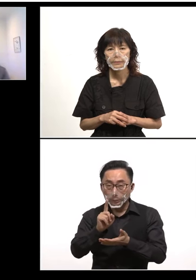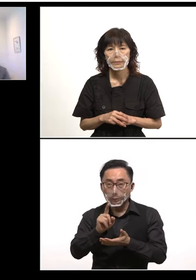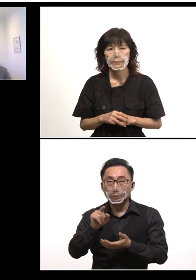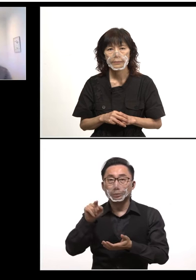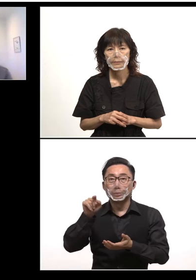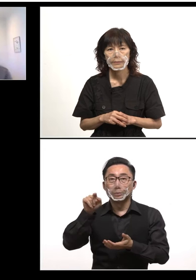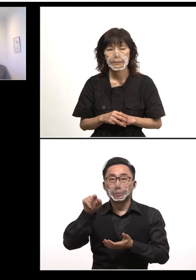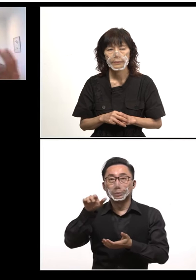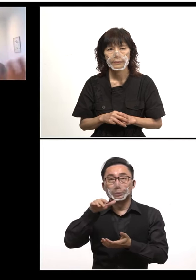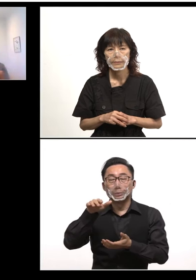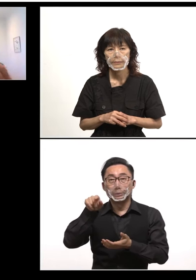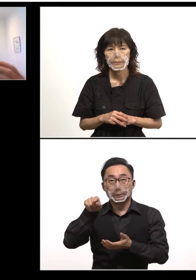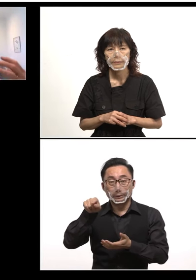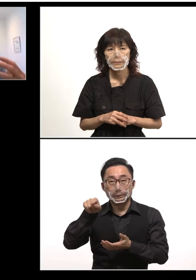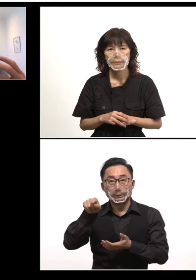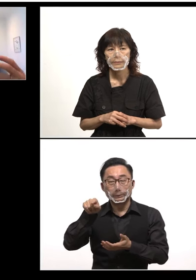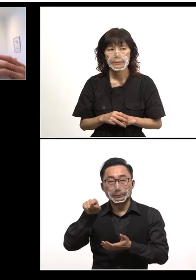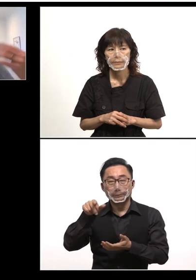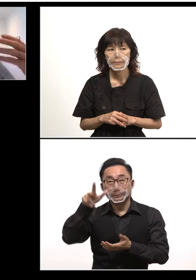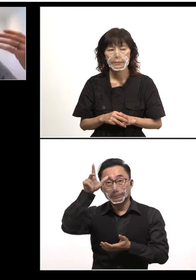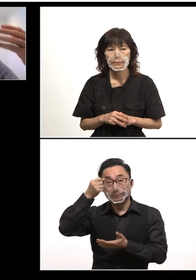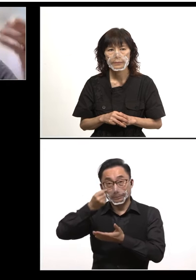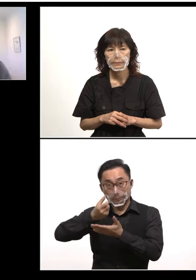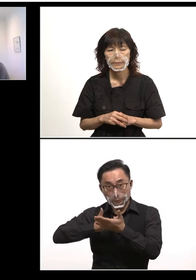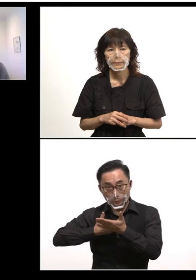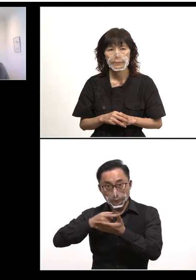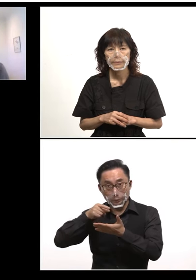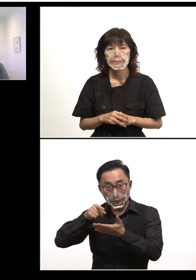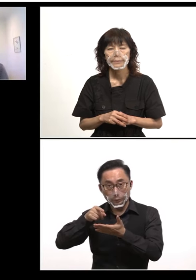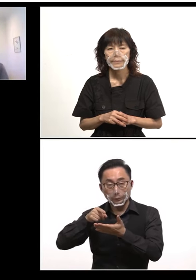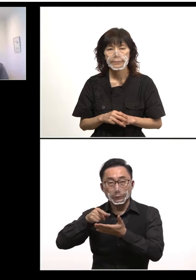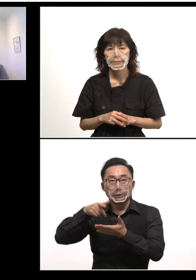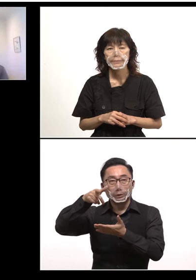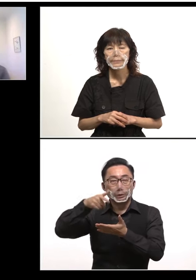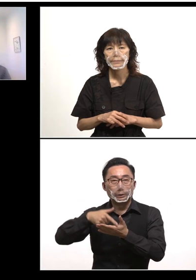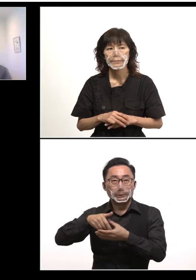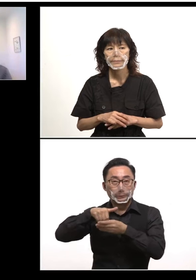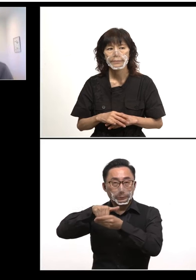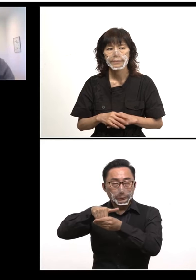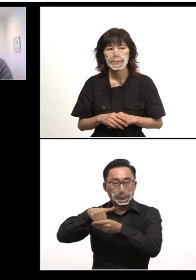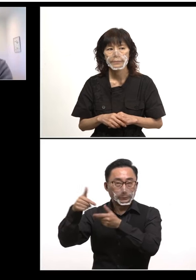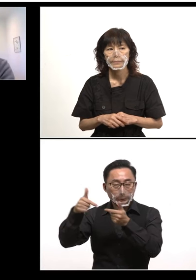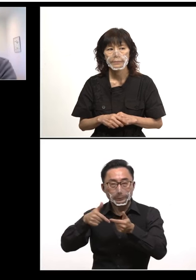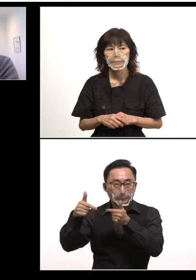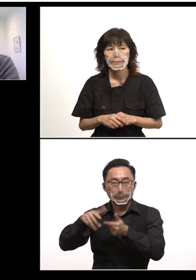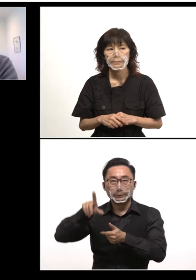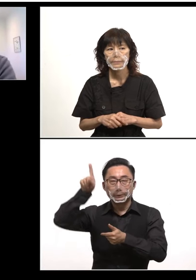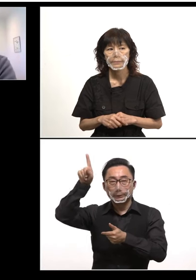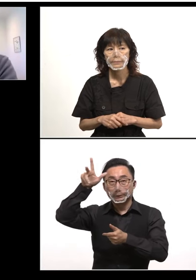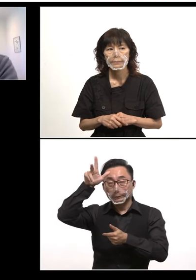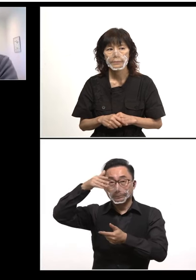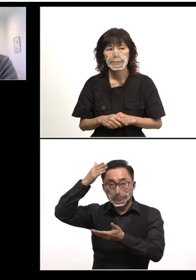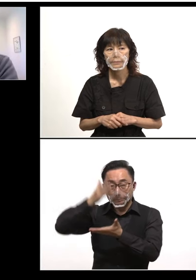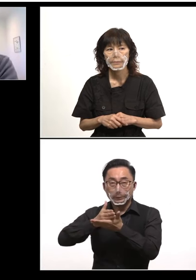progressive. And I think sometimes there's a fantasy that everything's just getting better and better and better. But actually, I think it goes up and down. And it's on us to keep an eye on